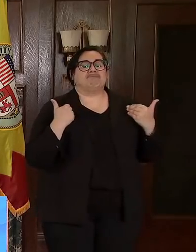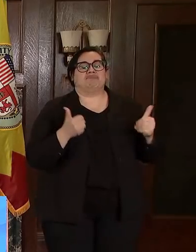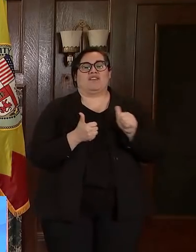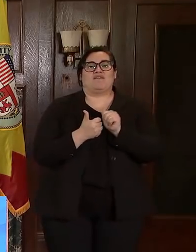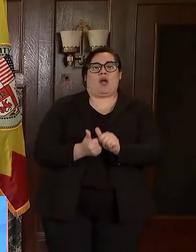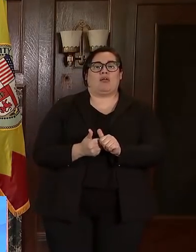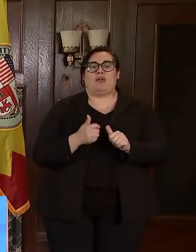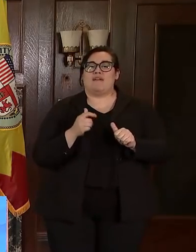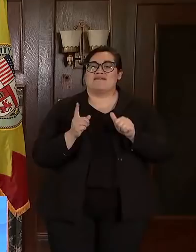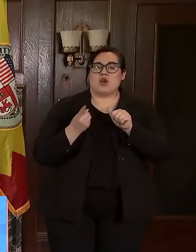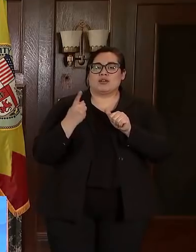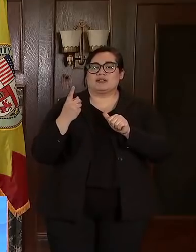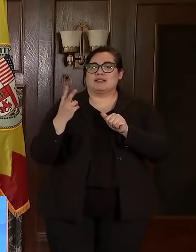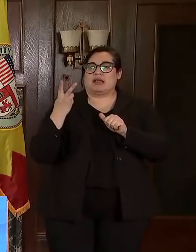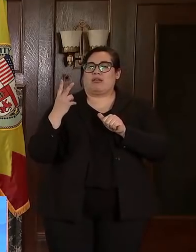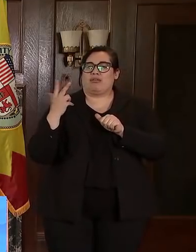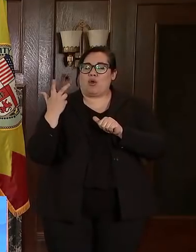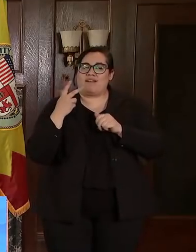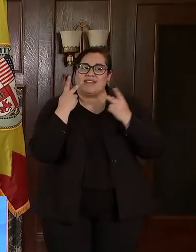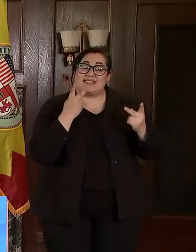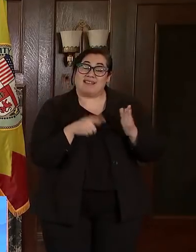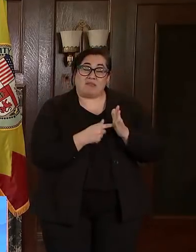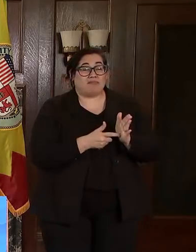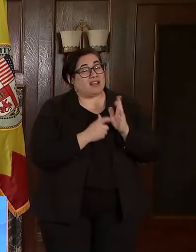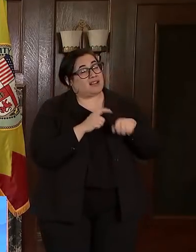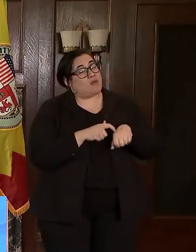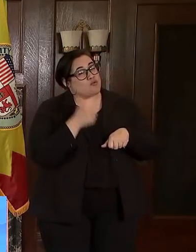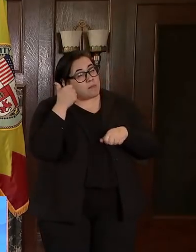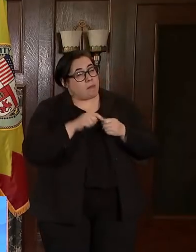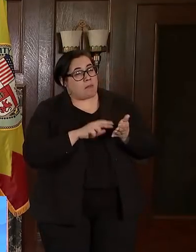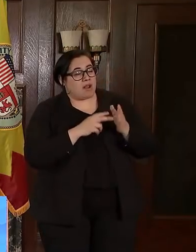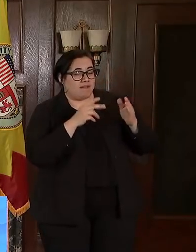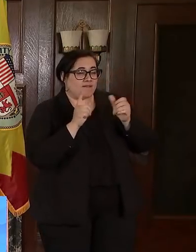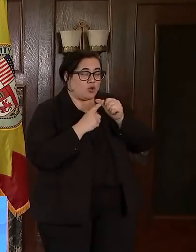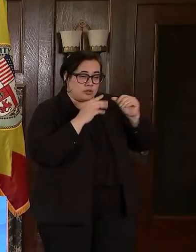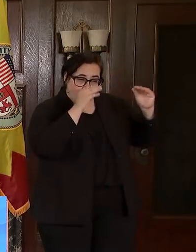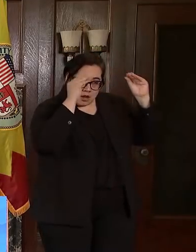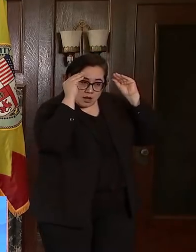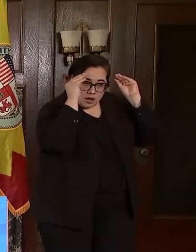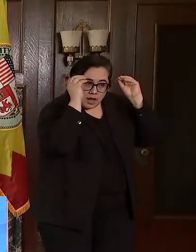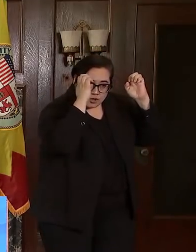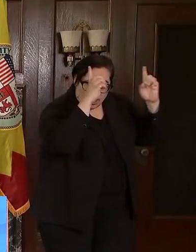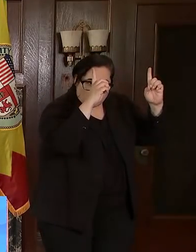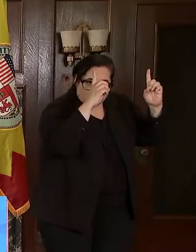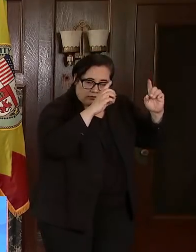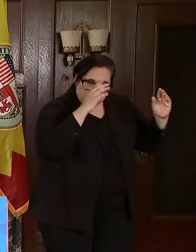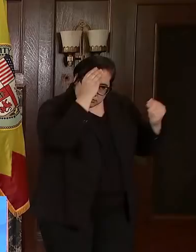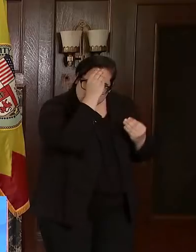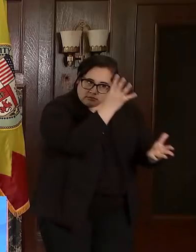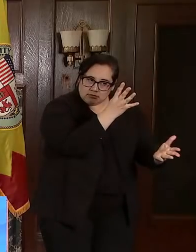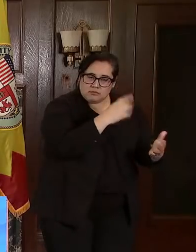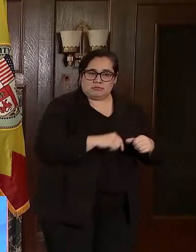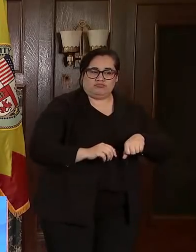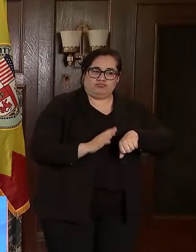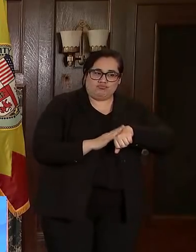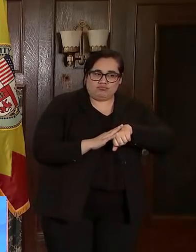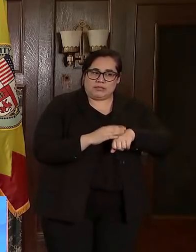second, or third visit. And it does sometimes take time. Remember, it's educate, encourage, and sometimes it's 2 or 3 times of